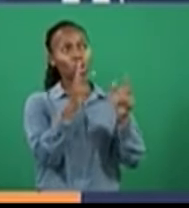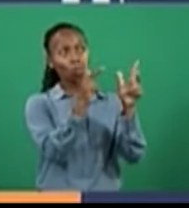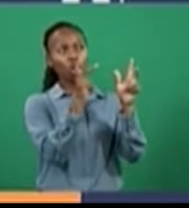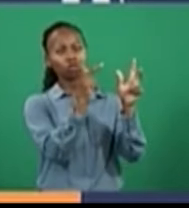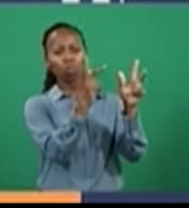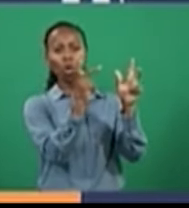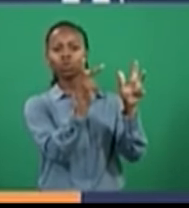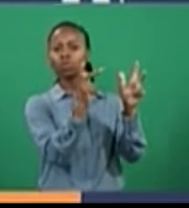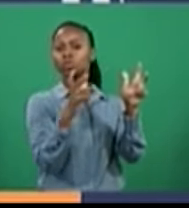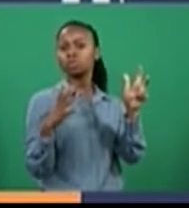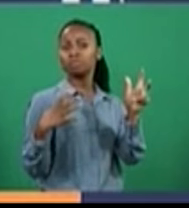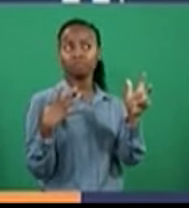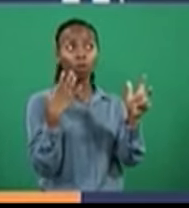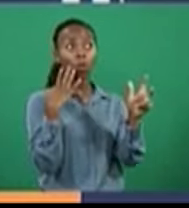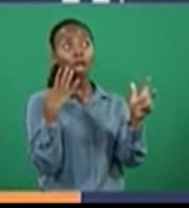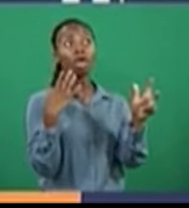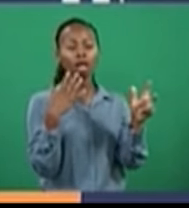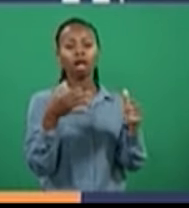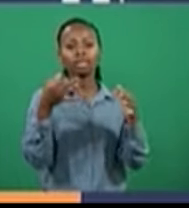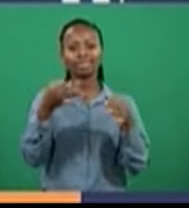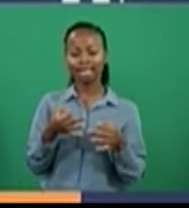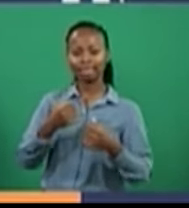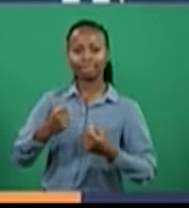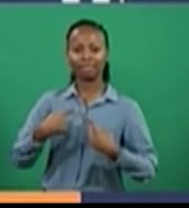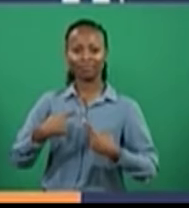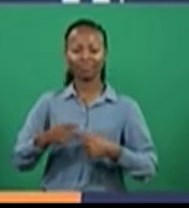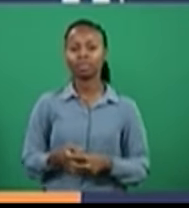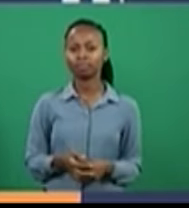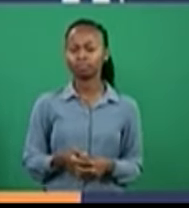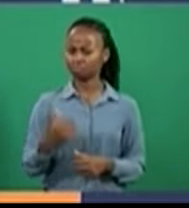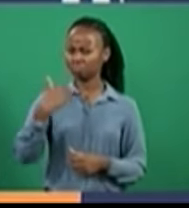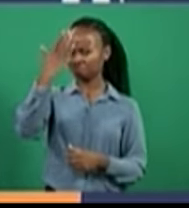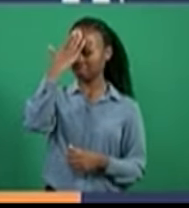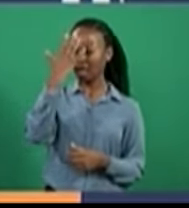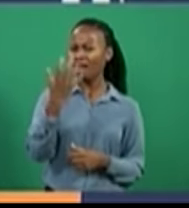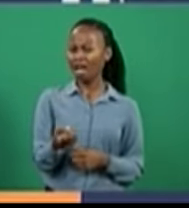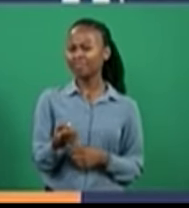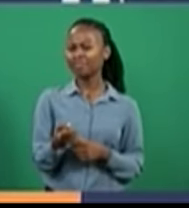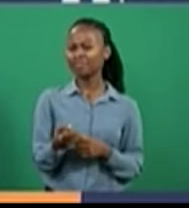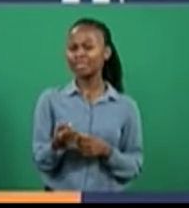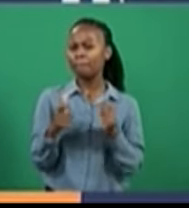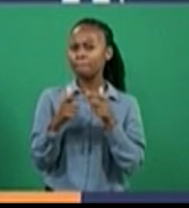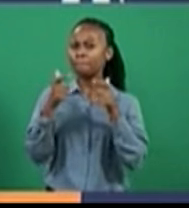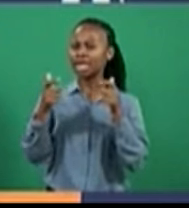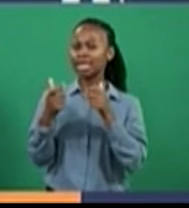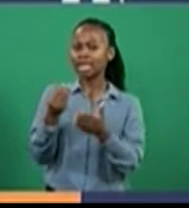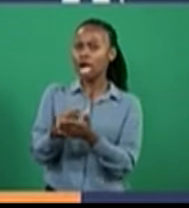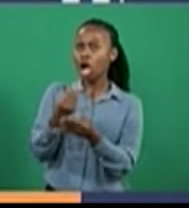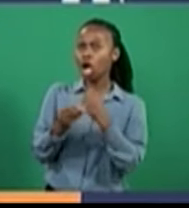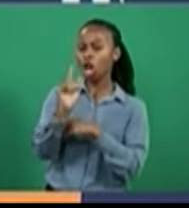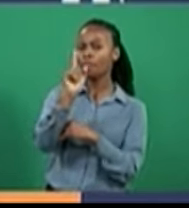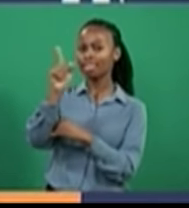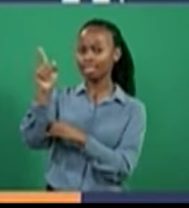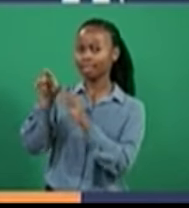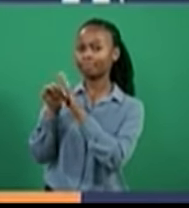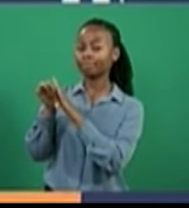fact, as we say in the statement, that there are a number of emerging market economies, mainly in